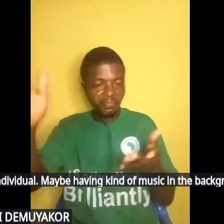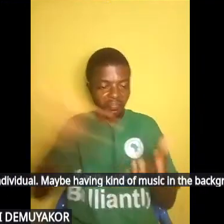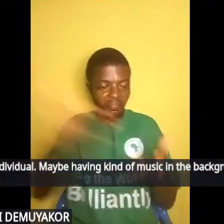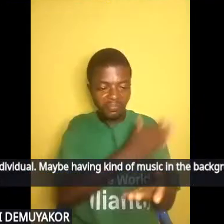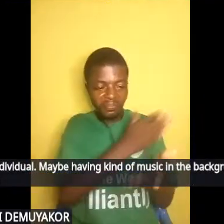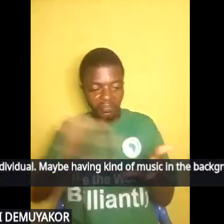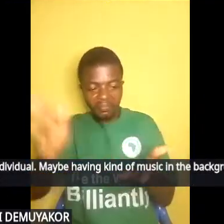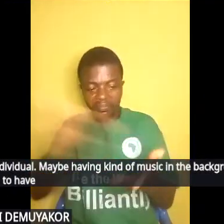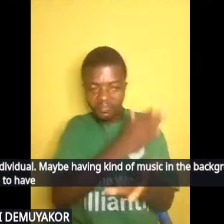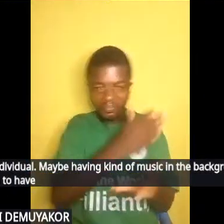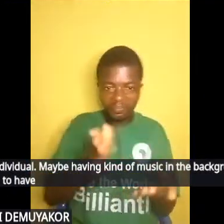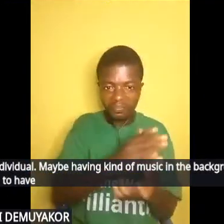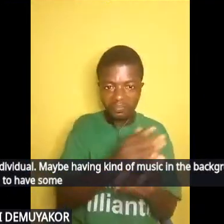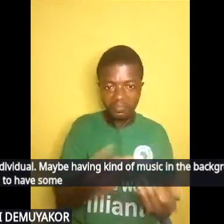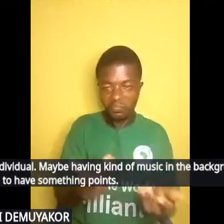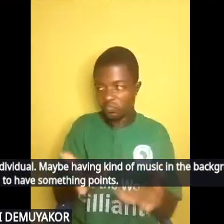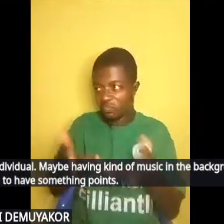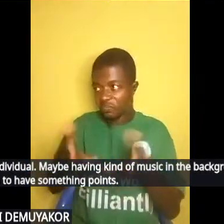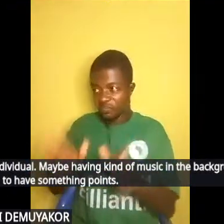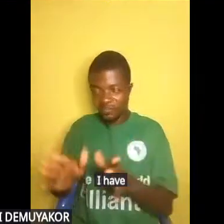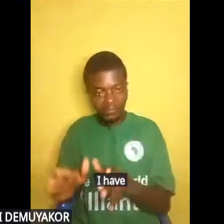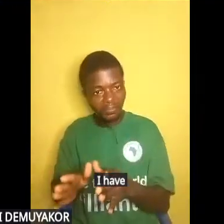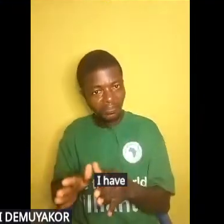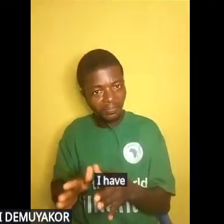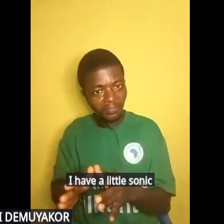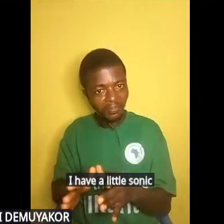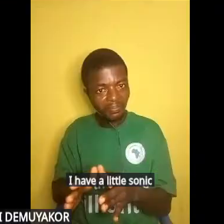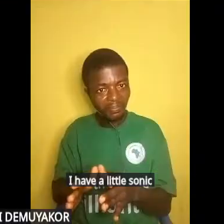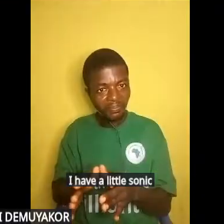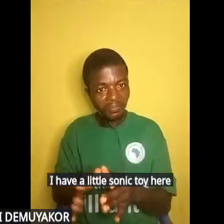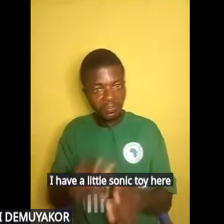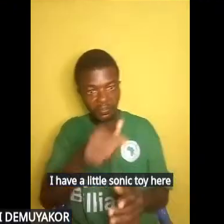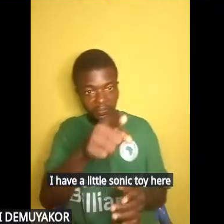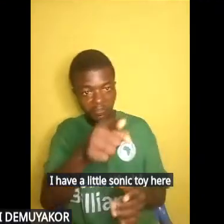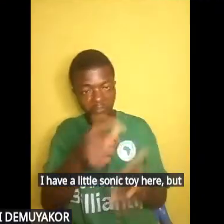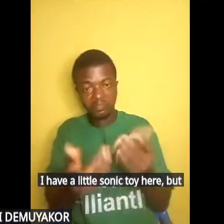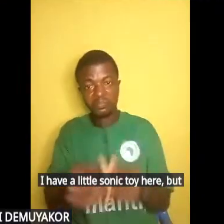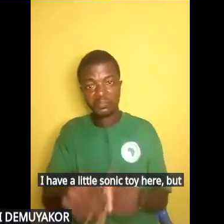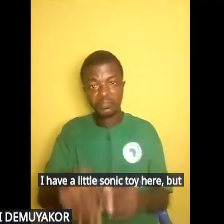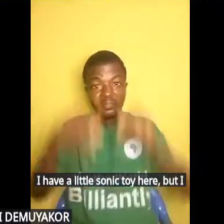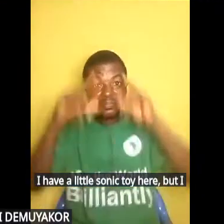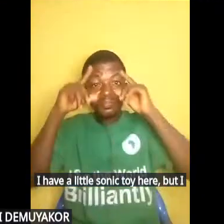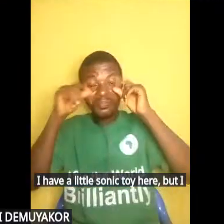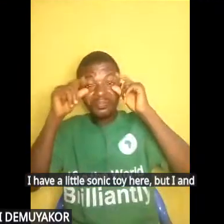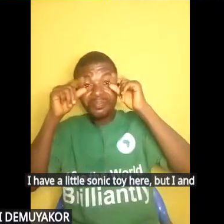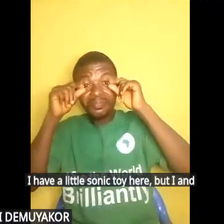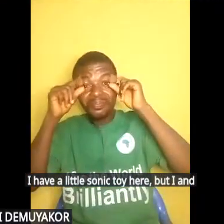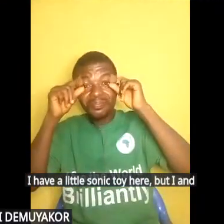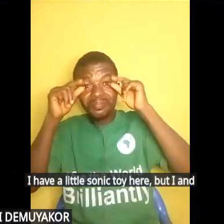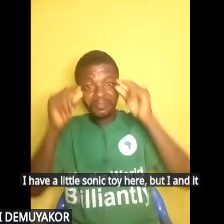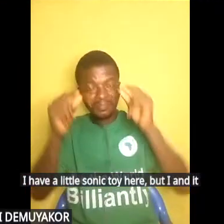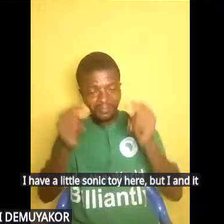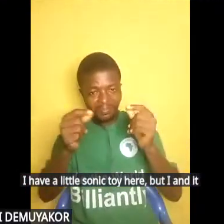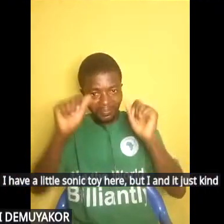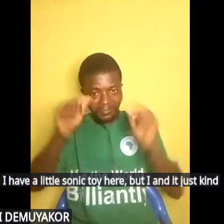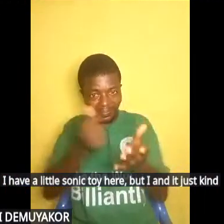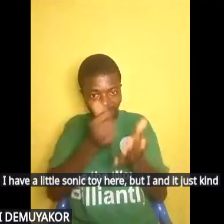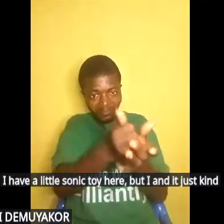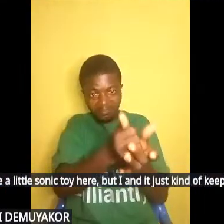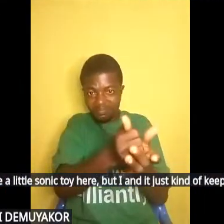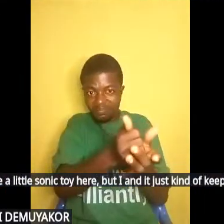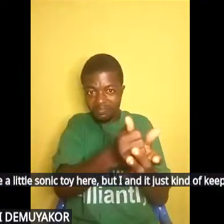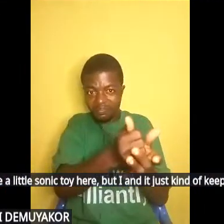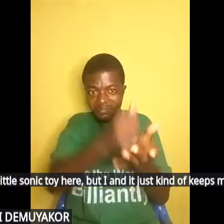to have some spinning toys. I have a little Sonic toy here that I and it just kind of keeps my